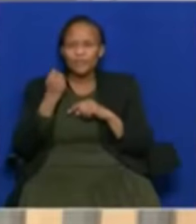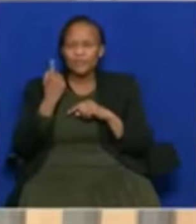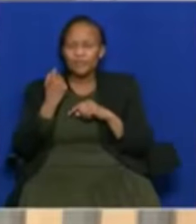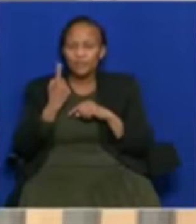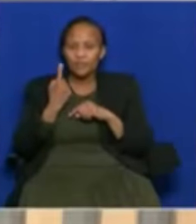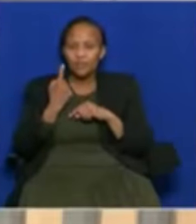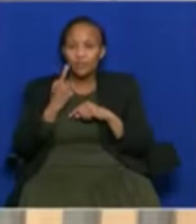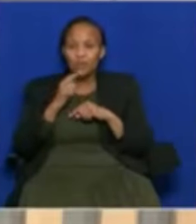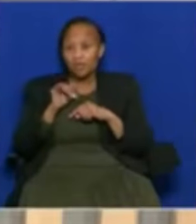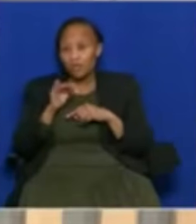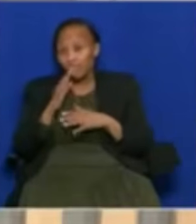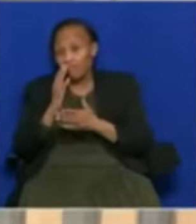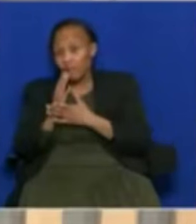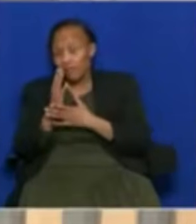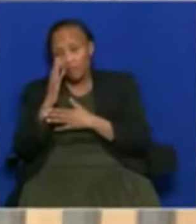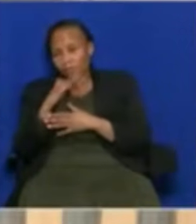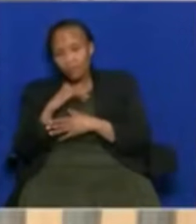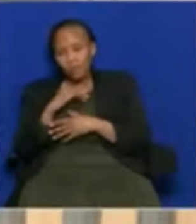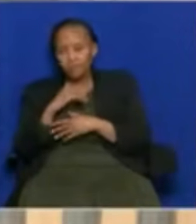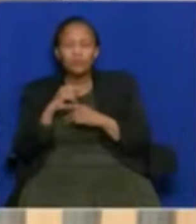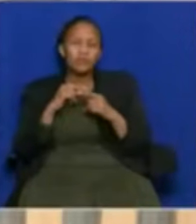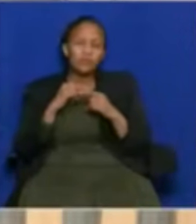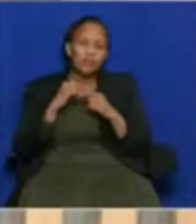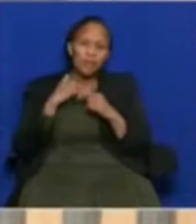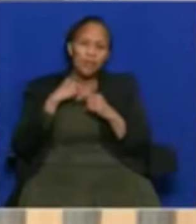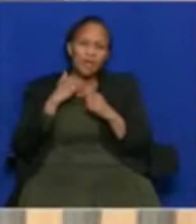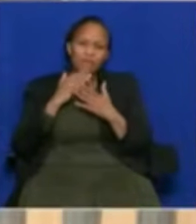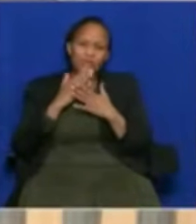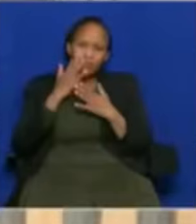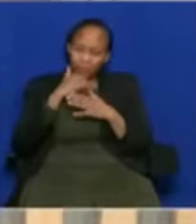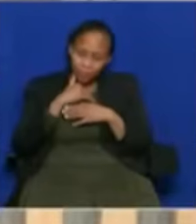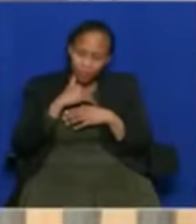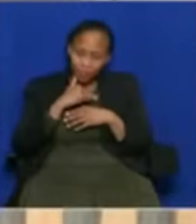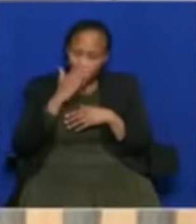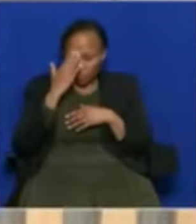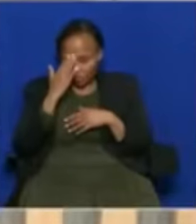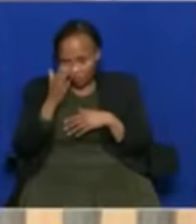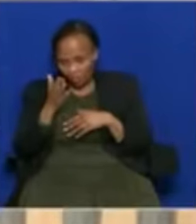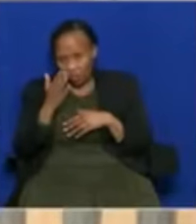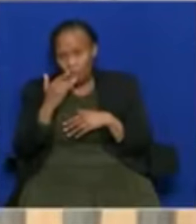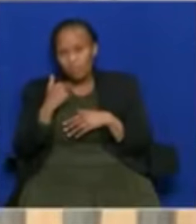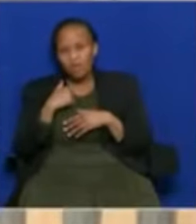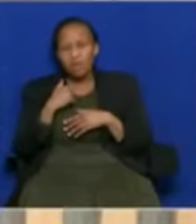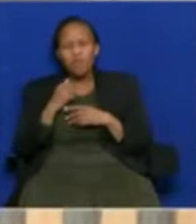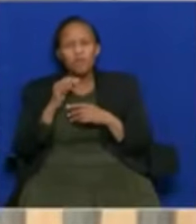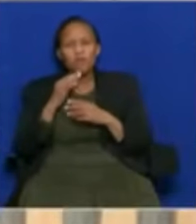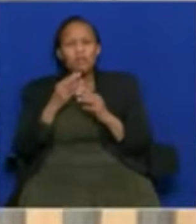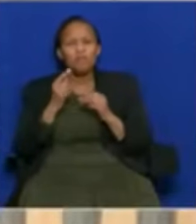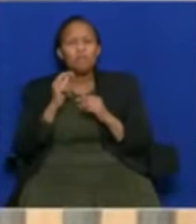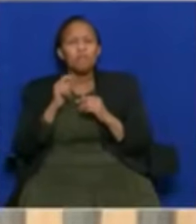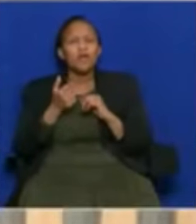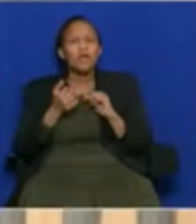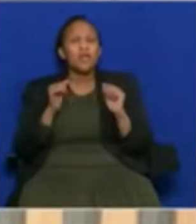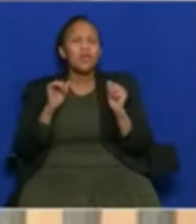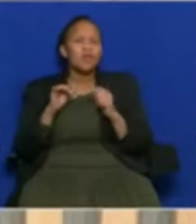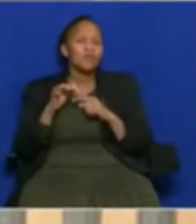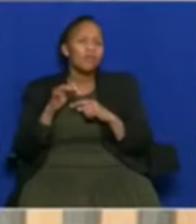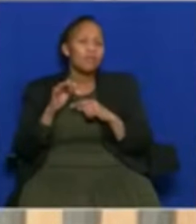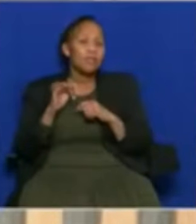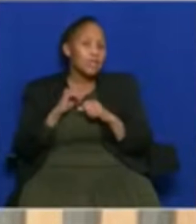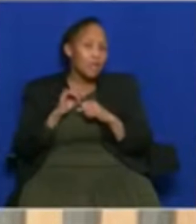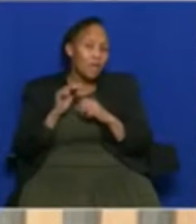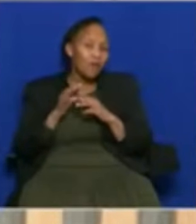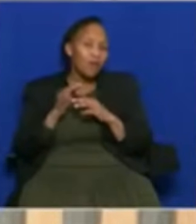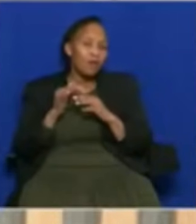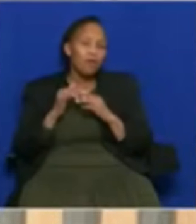trying to understand how does your name make it into a bail condition that wasn't even requested by the prosecution? Can you shed some